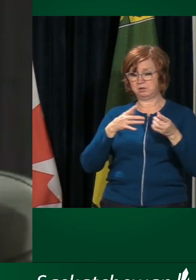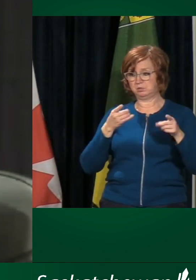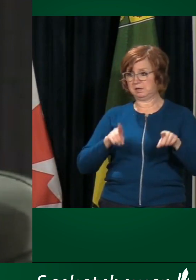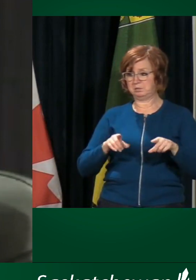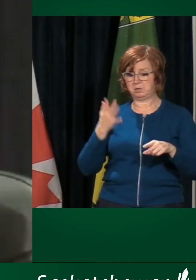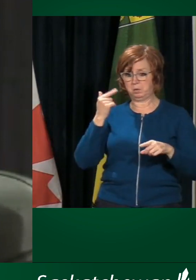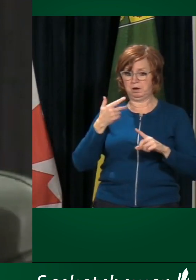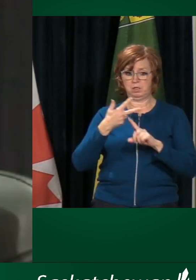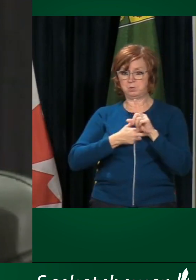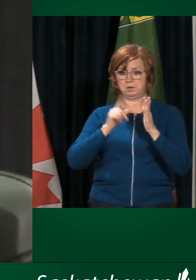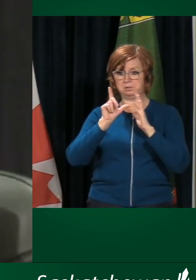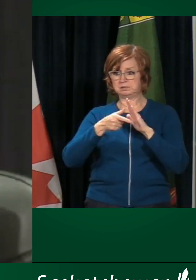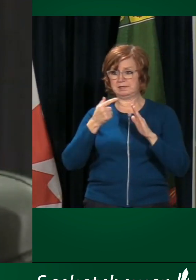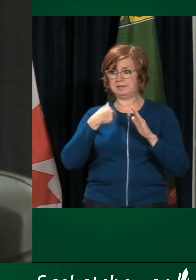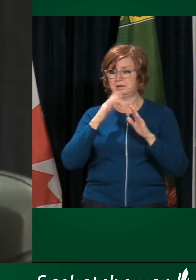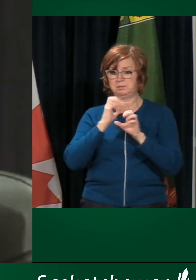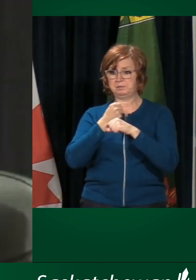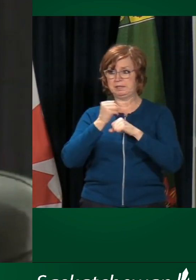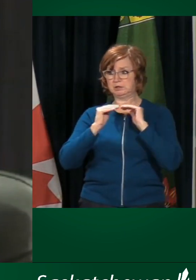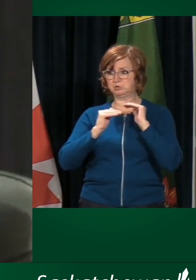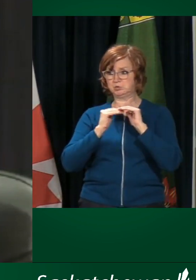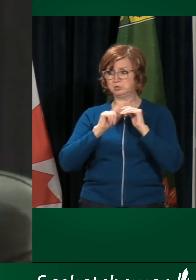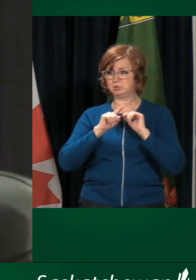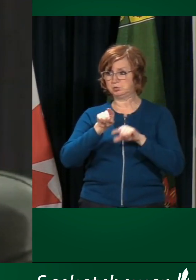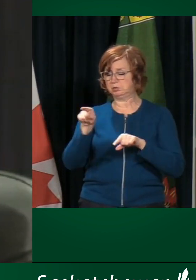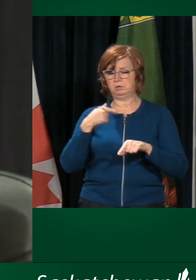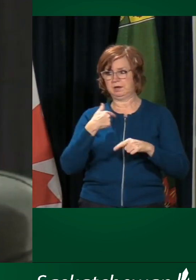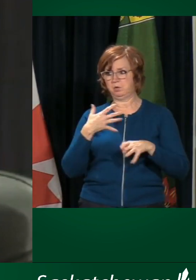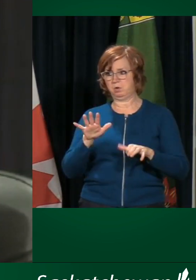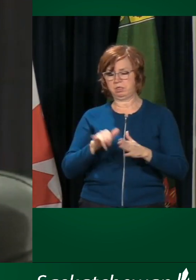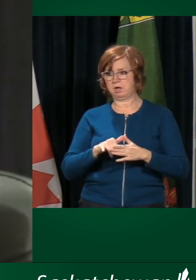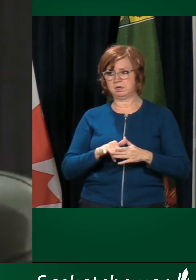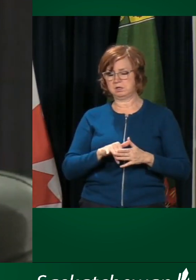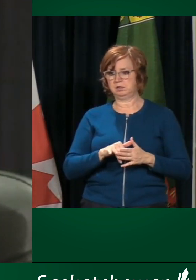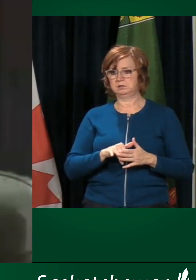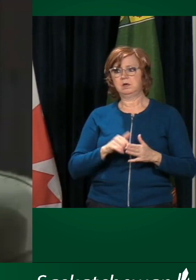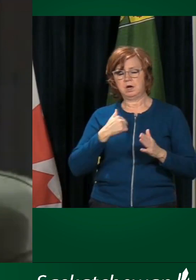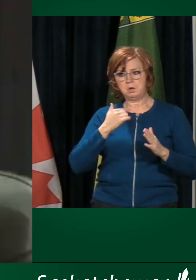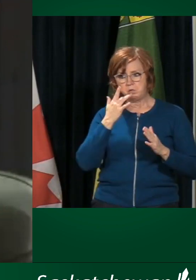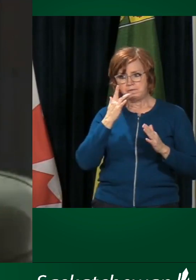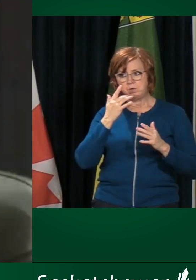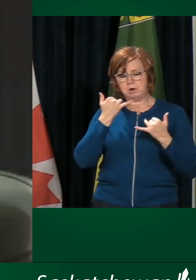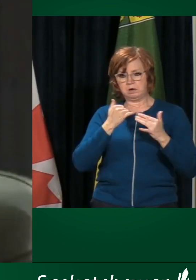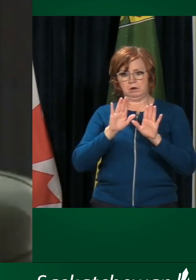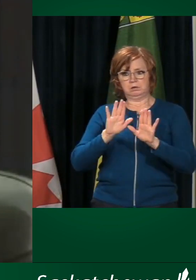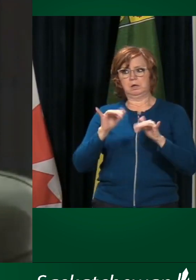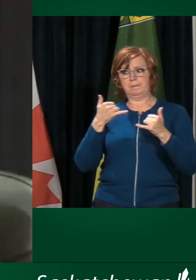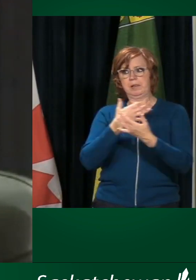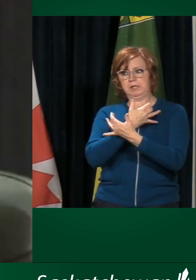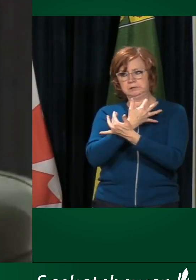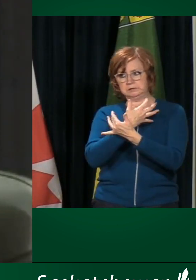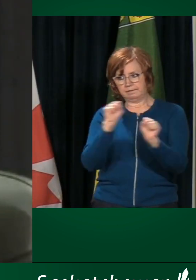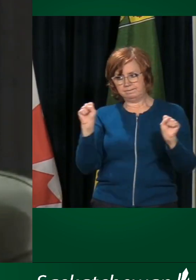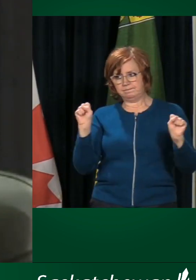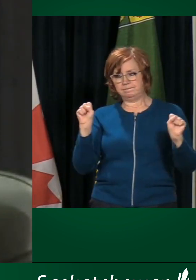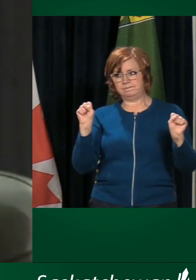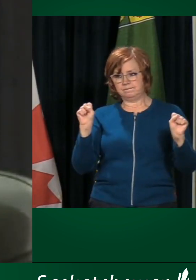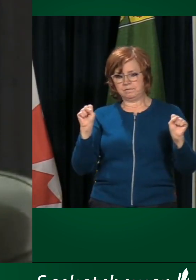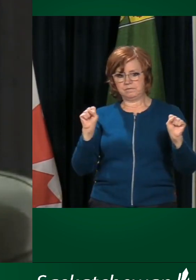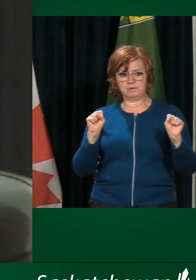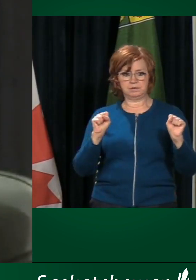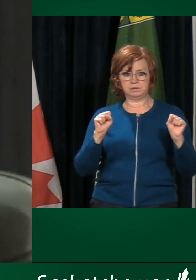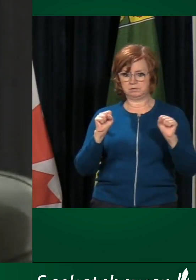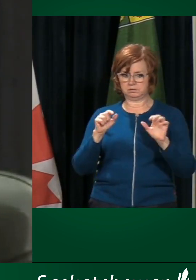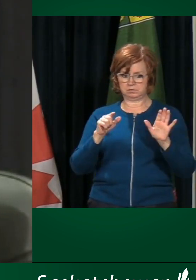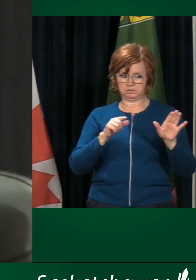to focus on what's really happening out there. How do we open up the system in an informed way so that the people of this province are getting the care